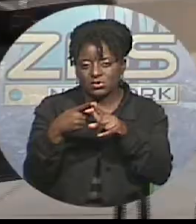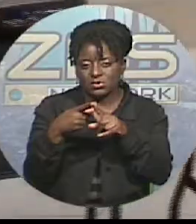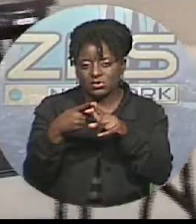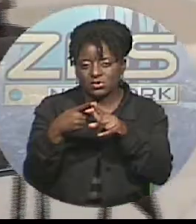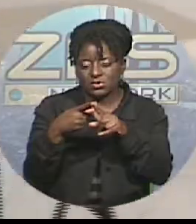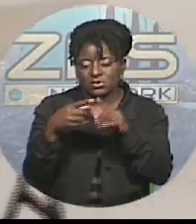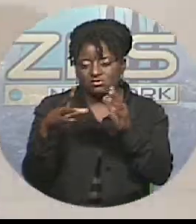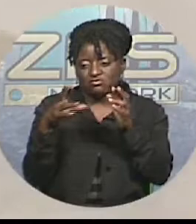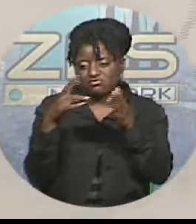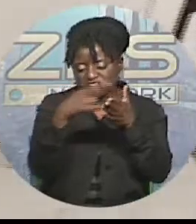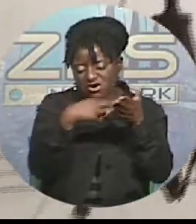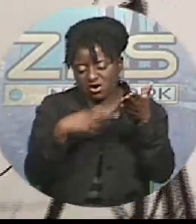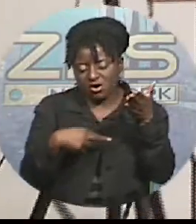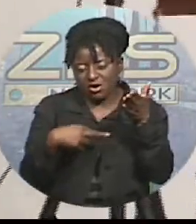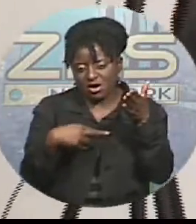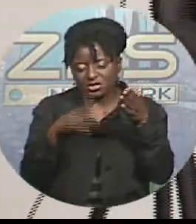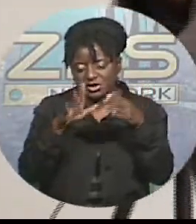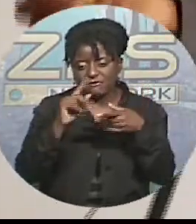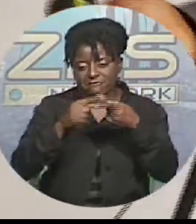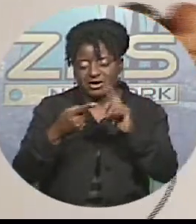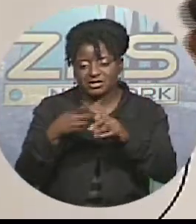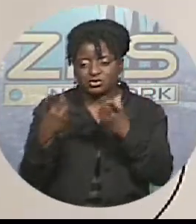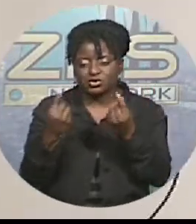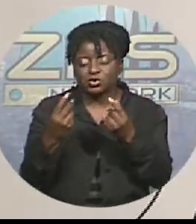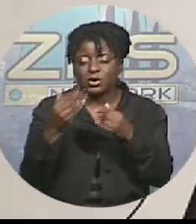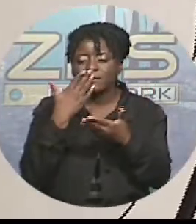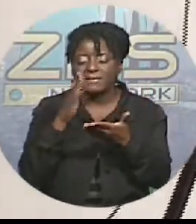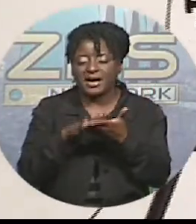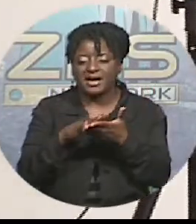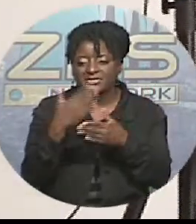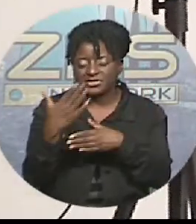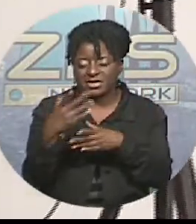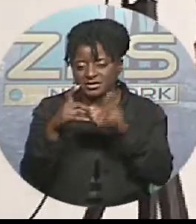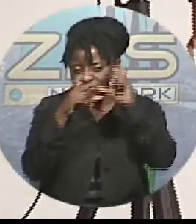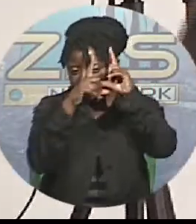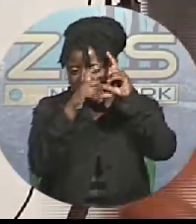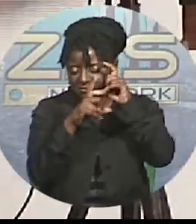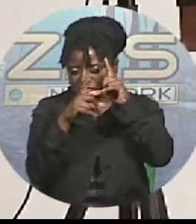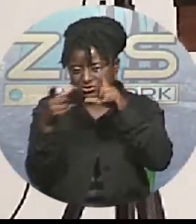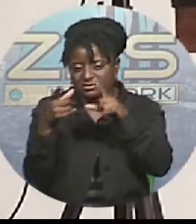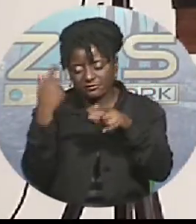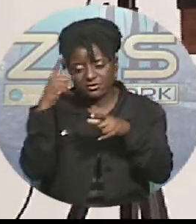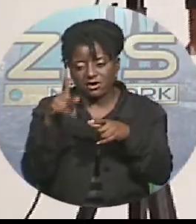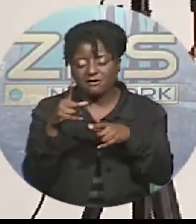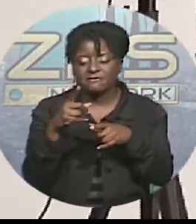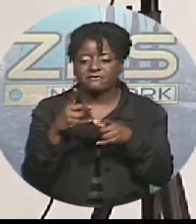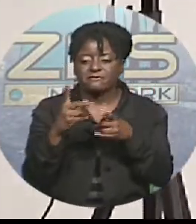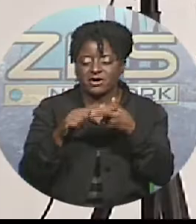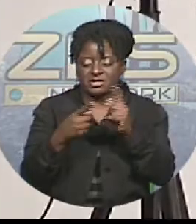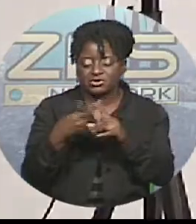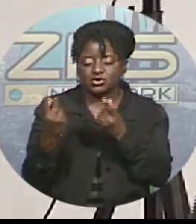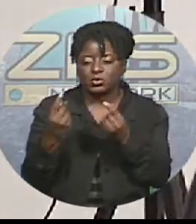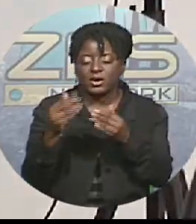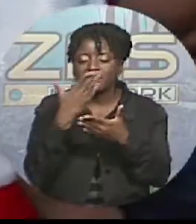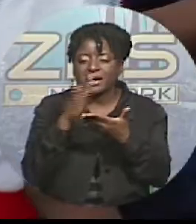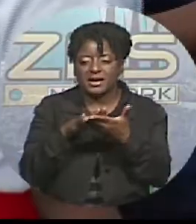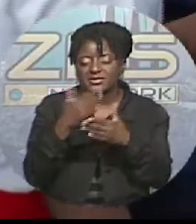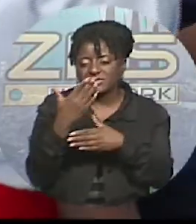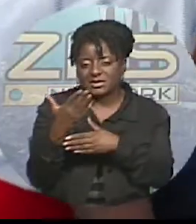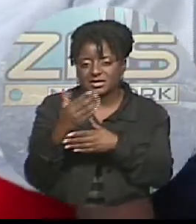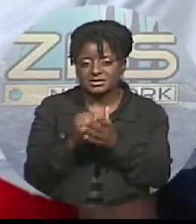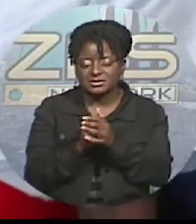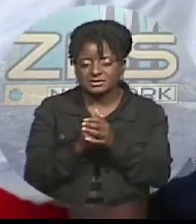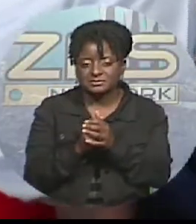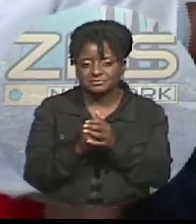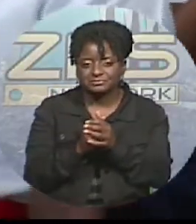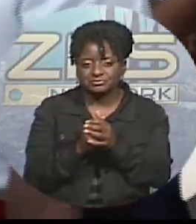things. Officer in charge of the Central Detective Unit's Business Technology and Crime Unit, Superintendent Mark Barrett, revealed that he has seen an